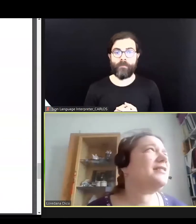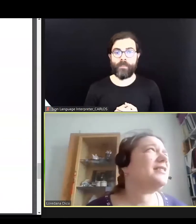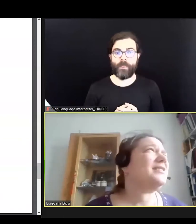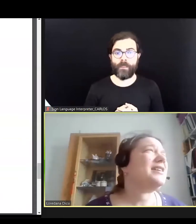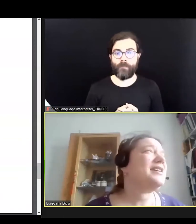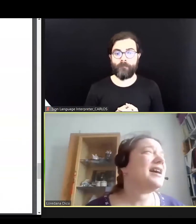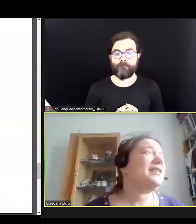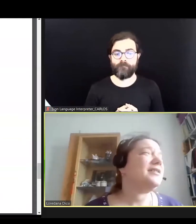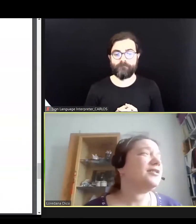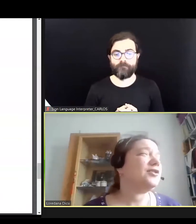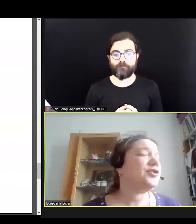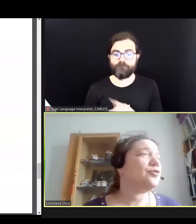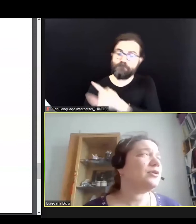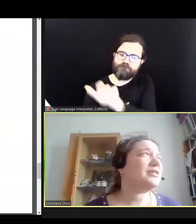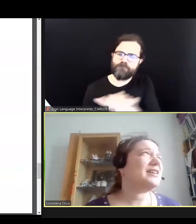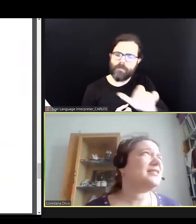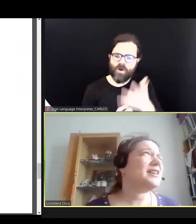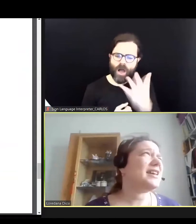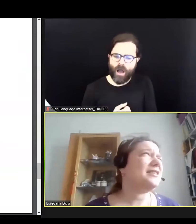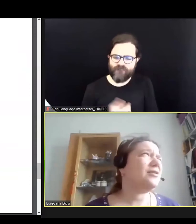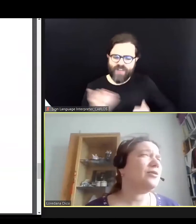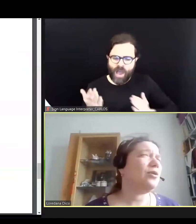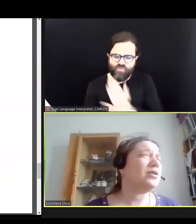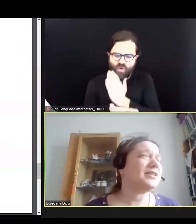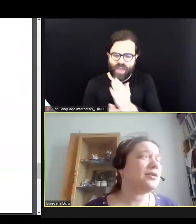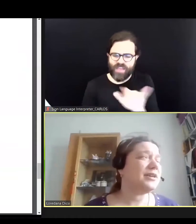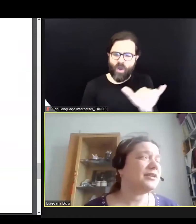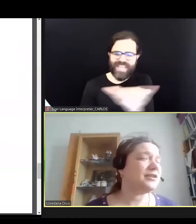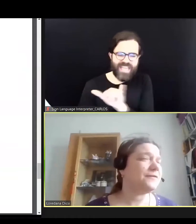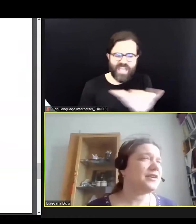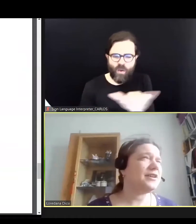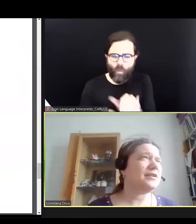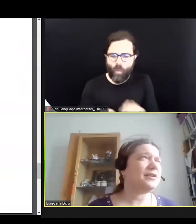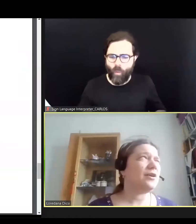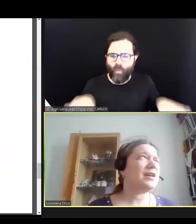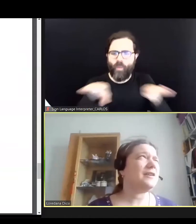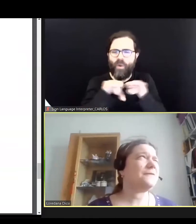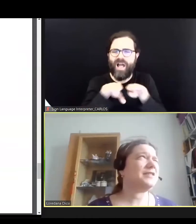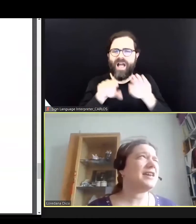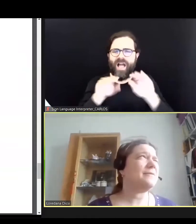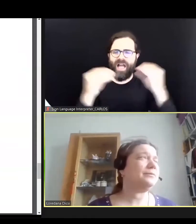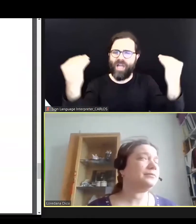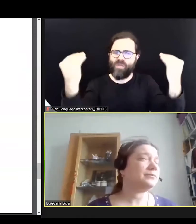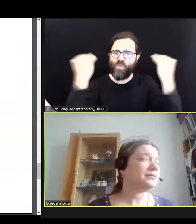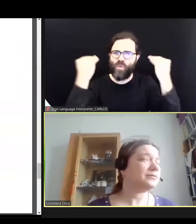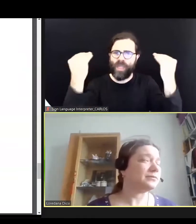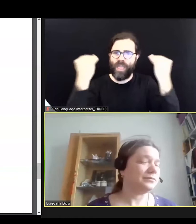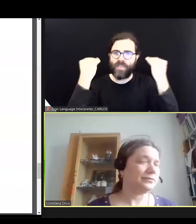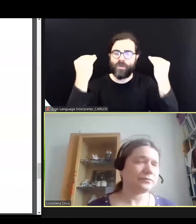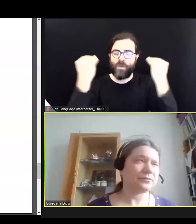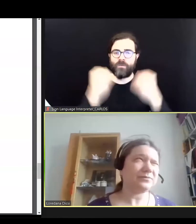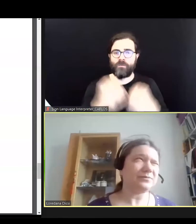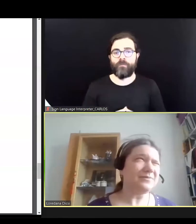me tell you that more than, so it is, you have